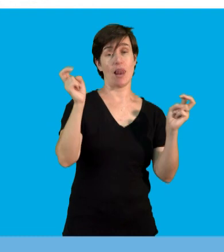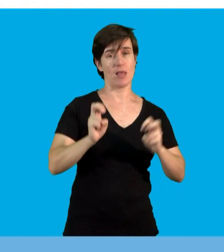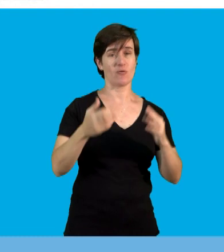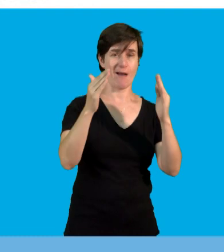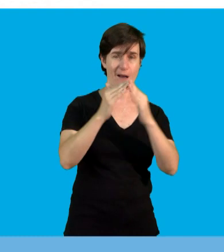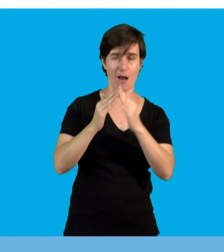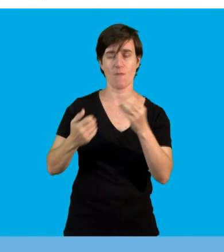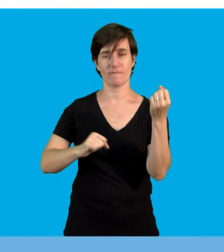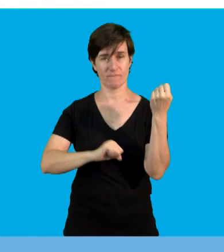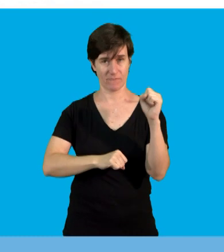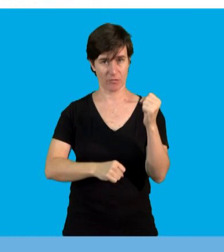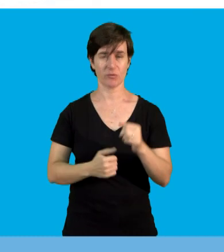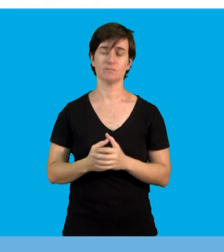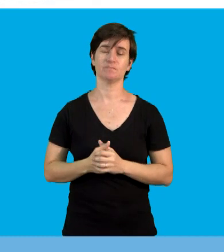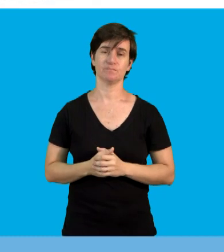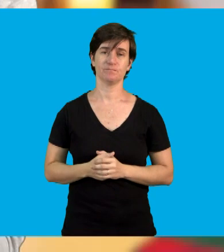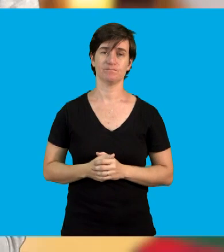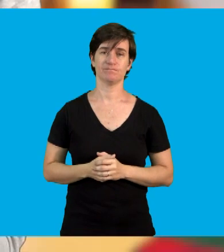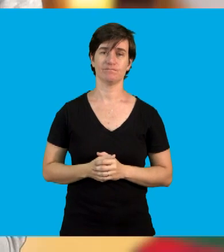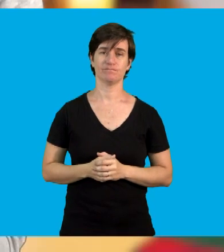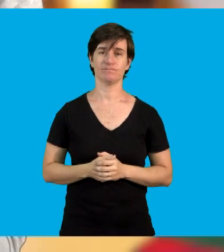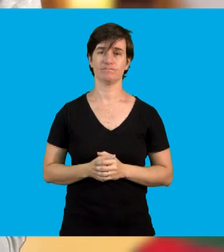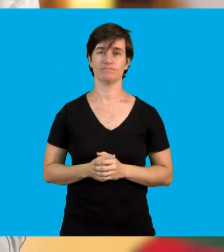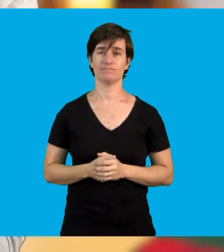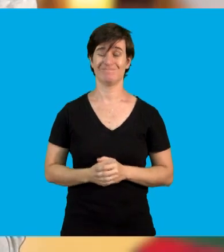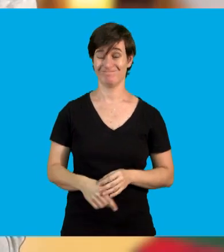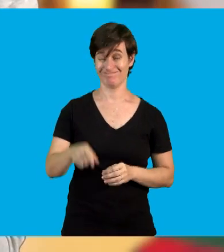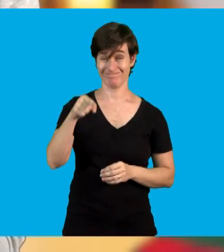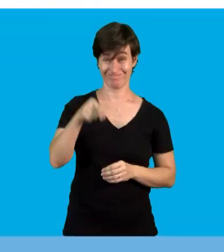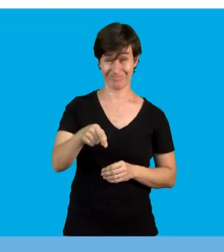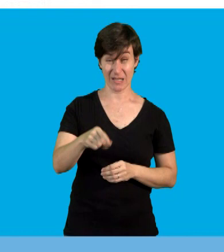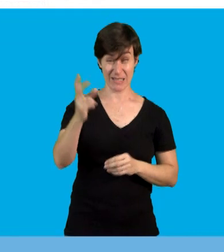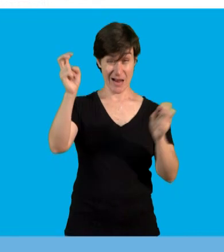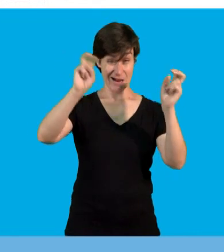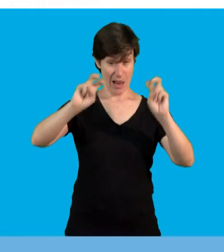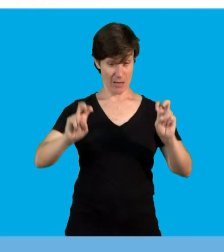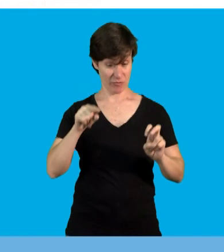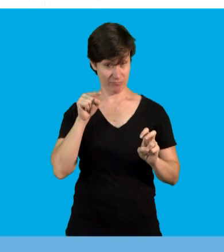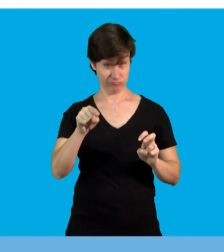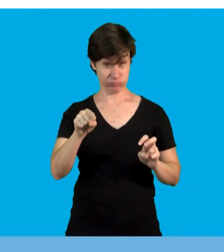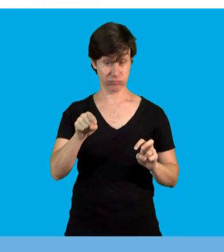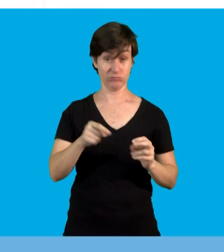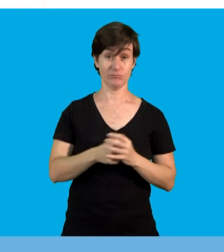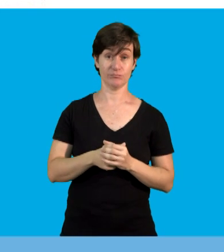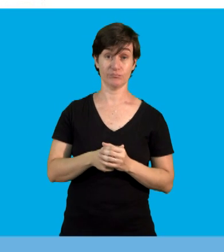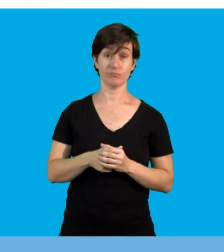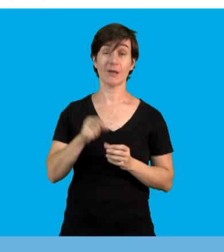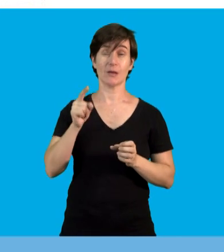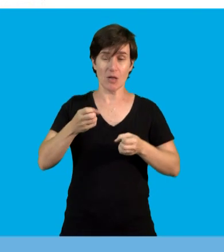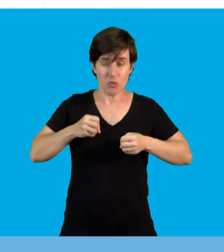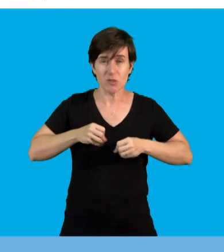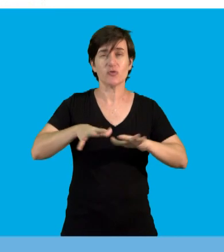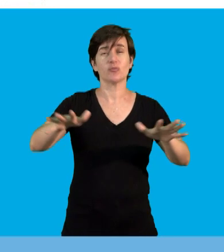factories. So what's very important to note here is this, that this current or this electricity is going to